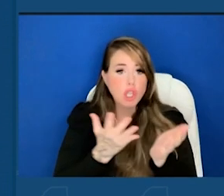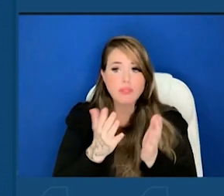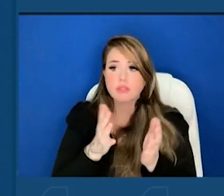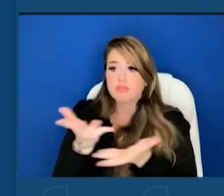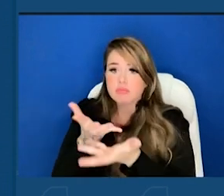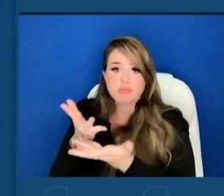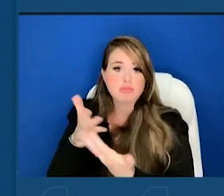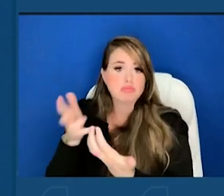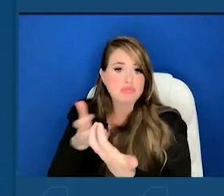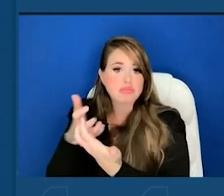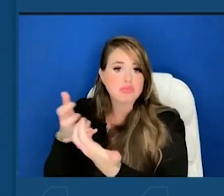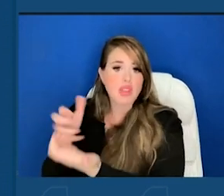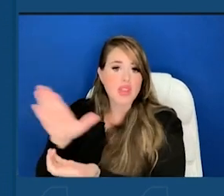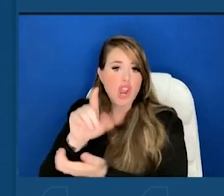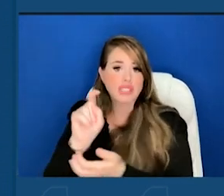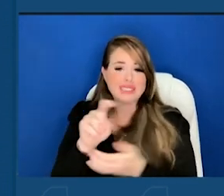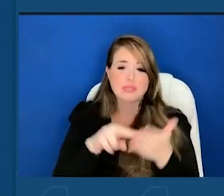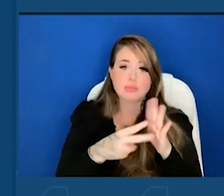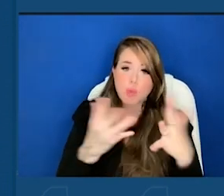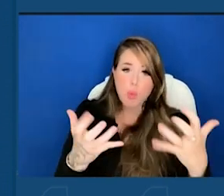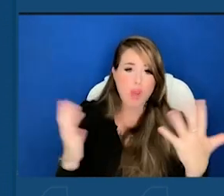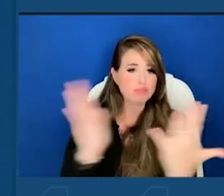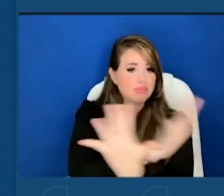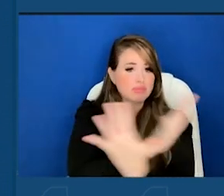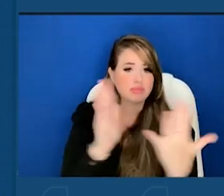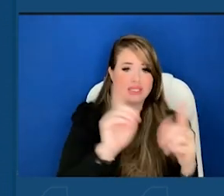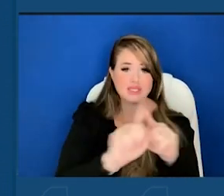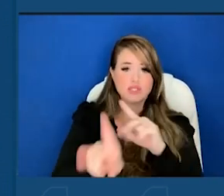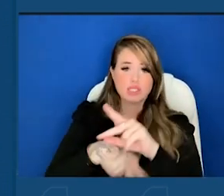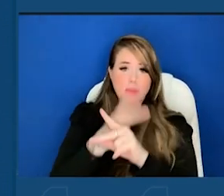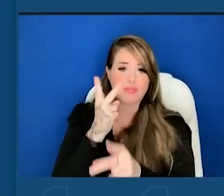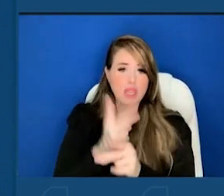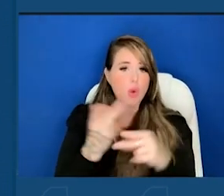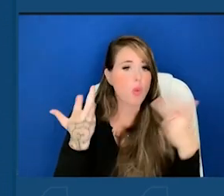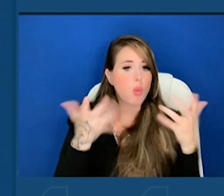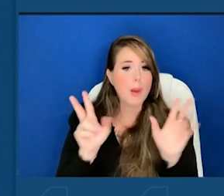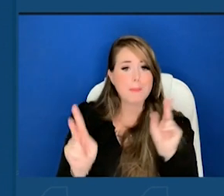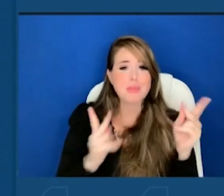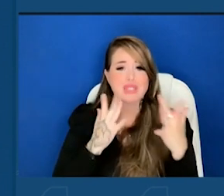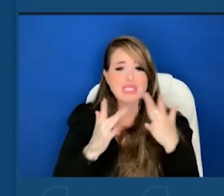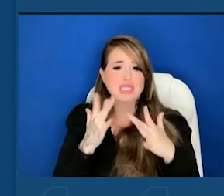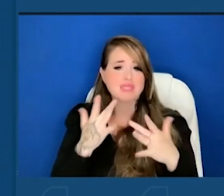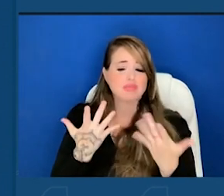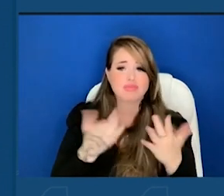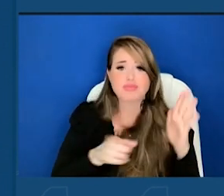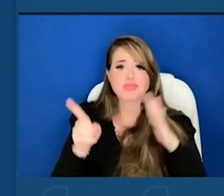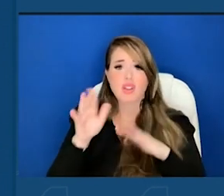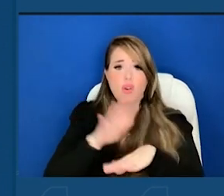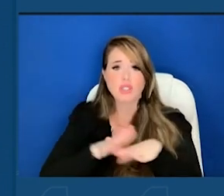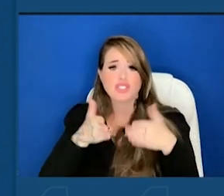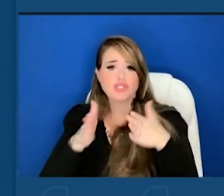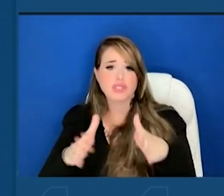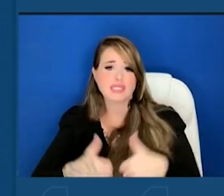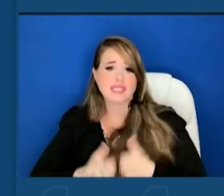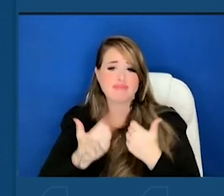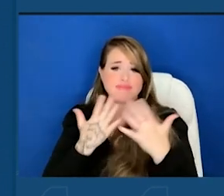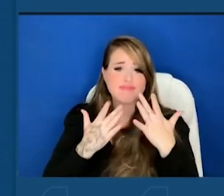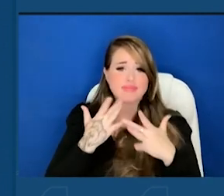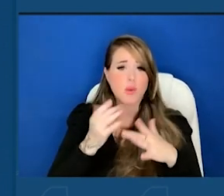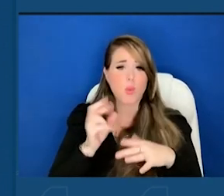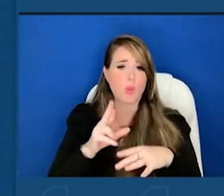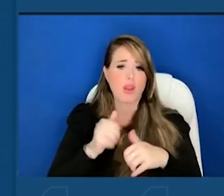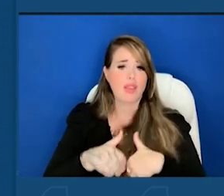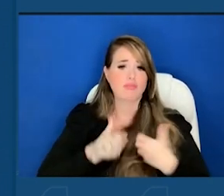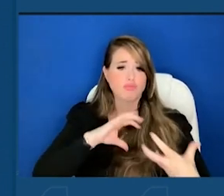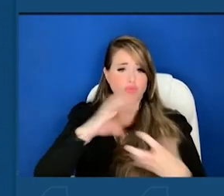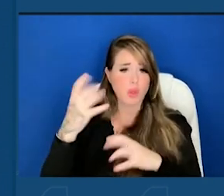we can have that complete continuum of care so they don't fall prey to having to live on the streets or have a different life altogether. We can